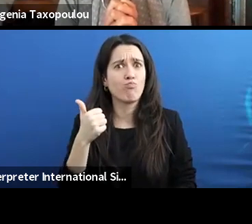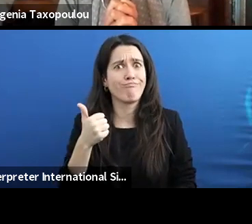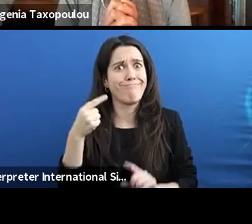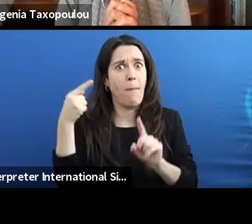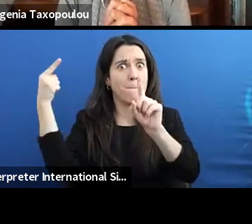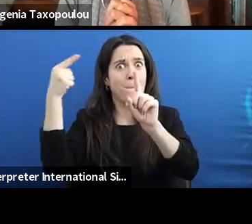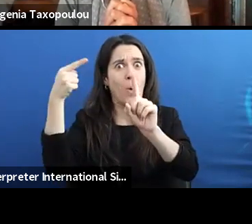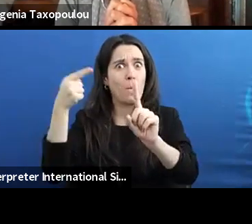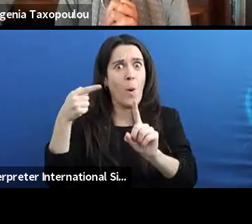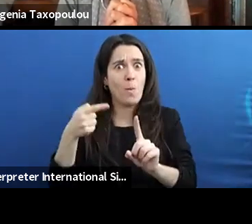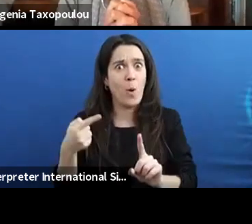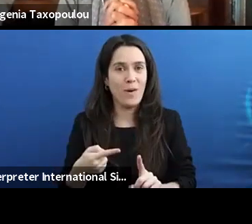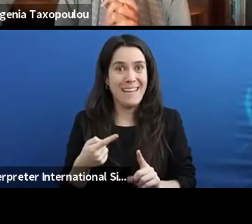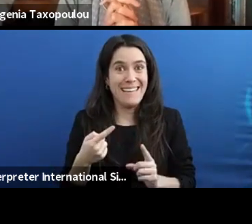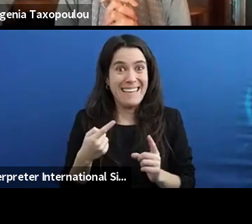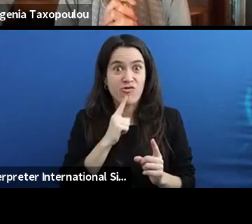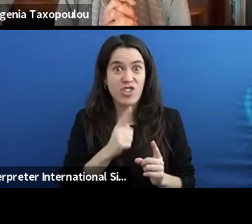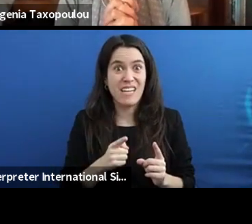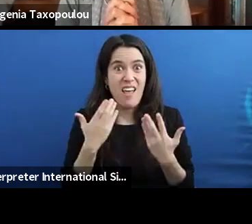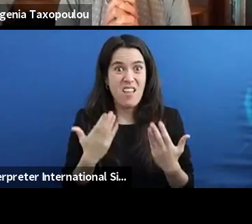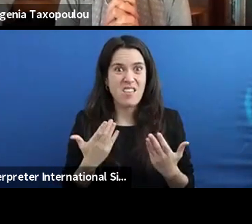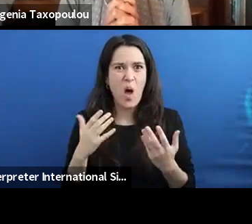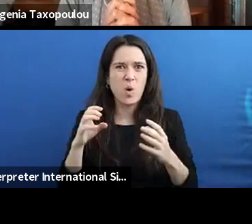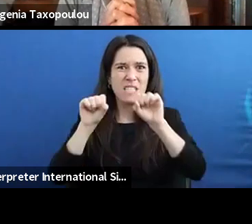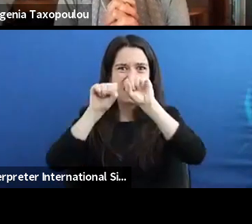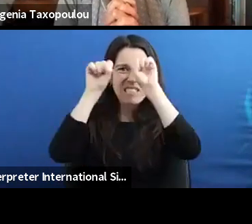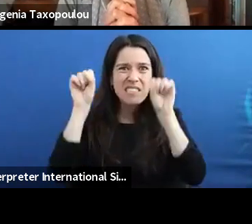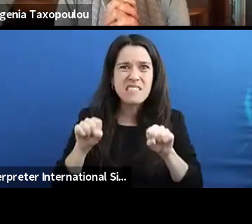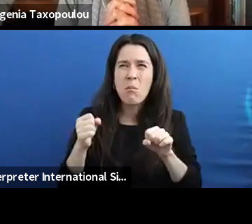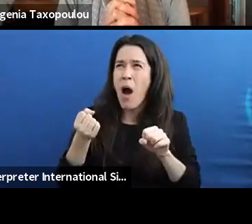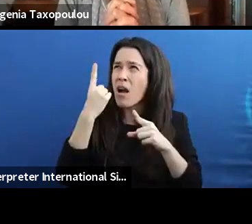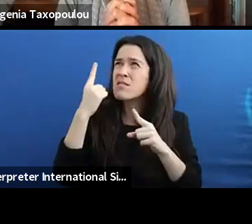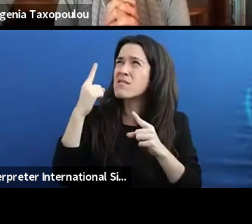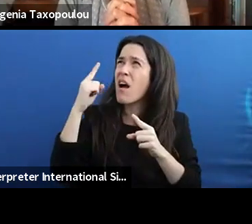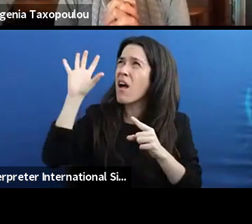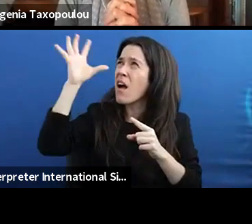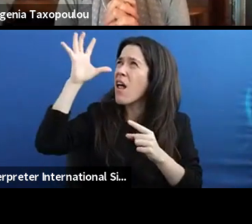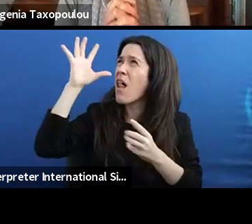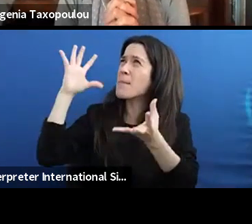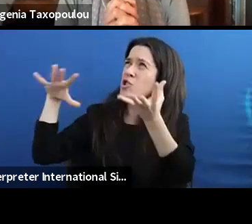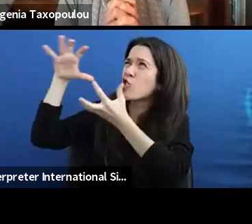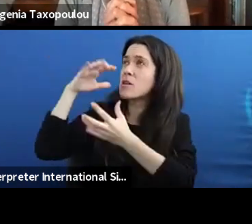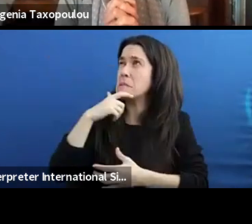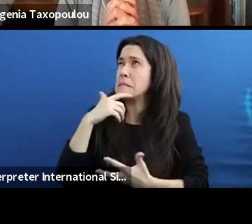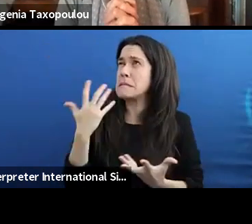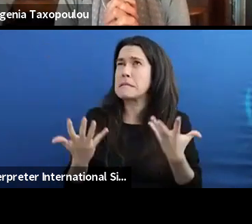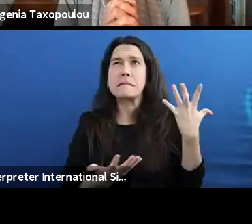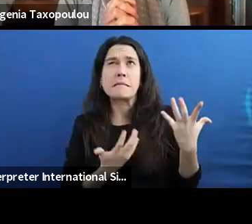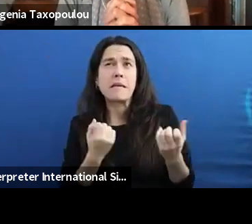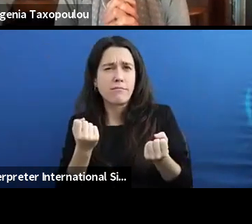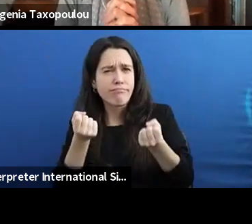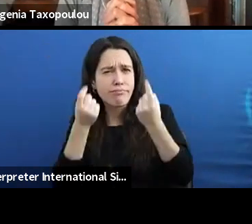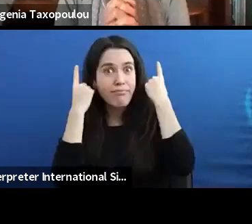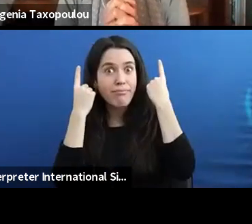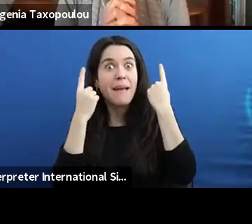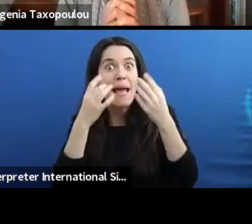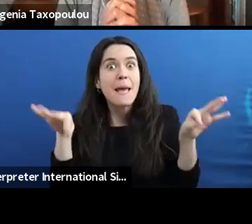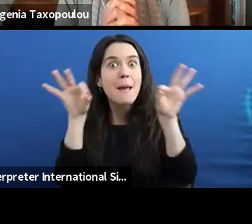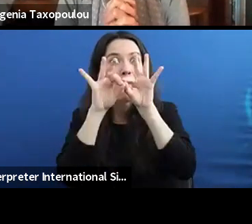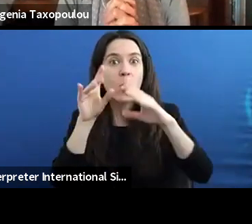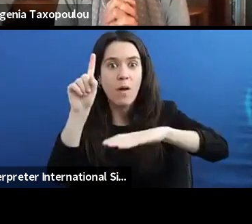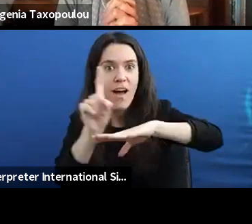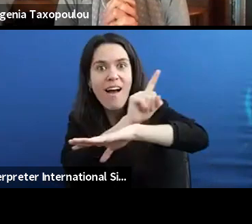difficult to understand complex systems. And also it's very hard, important to put things emotionally. I